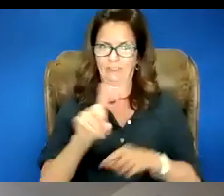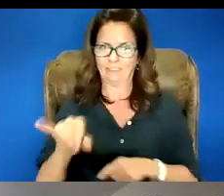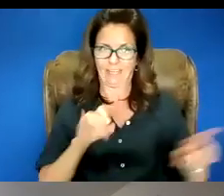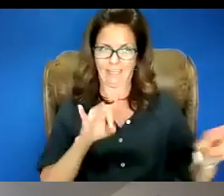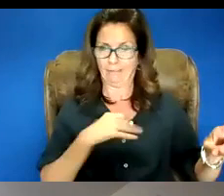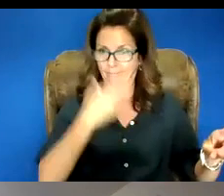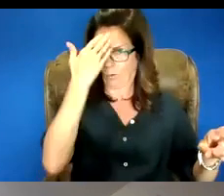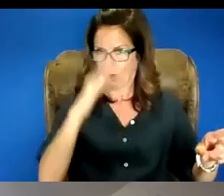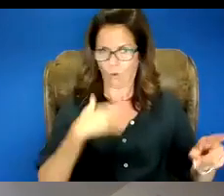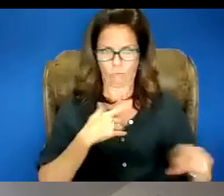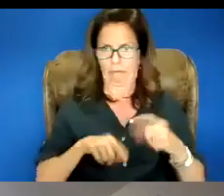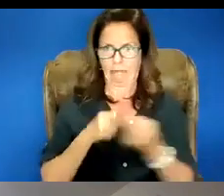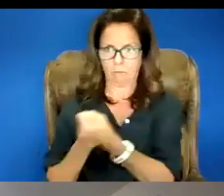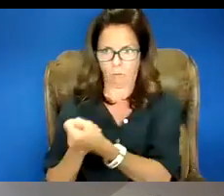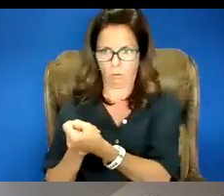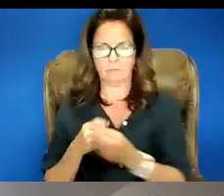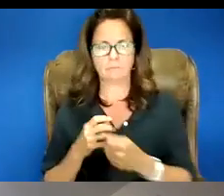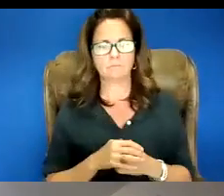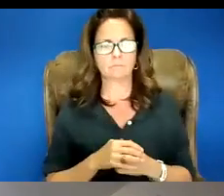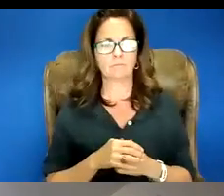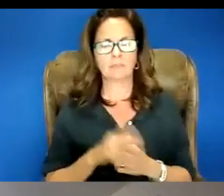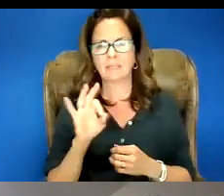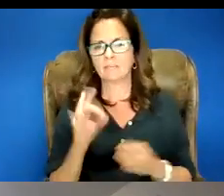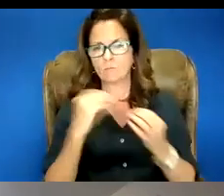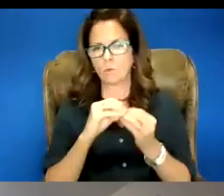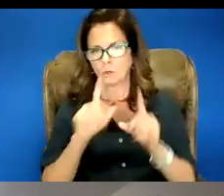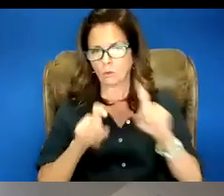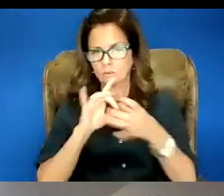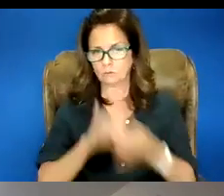it. If you have specific questions on that, feel free to reach out to me.